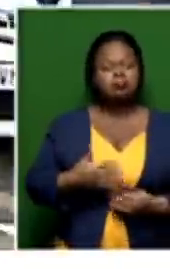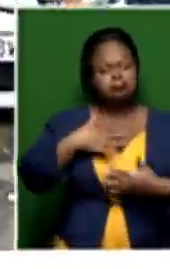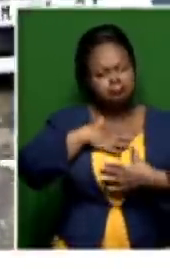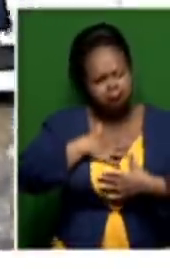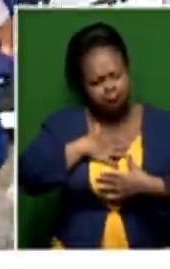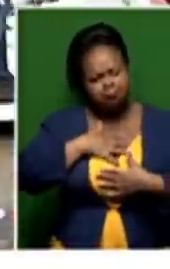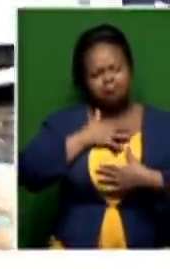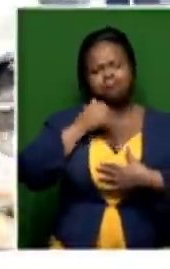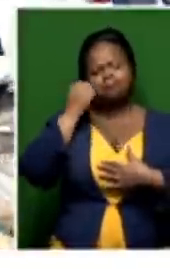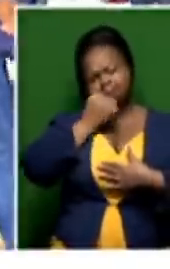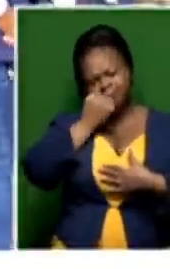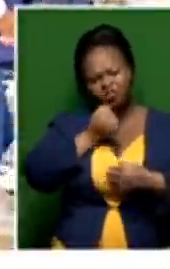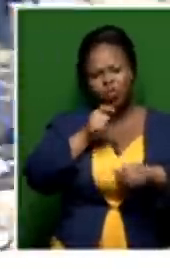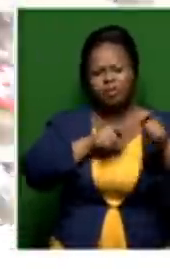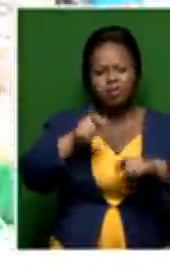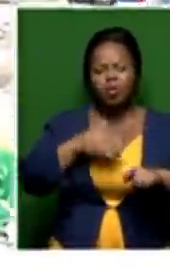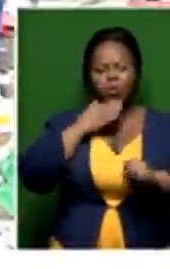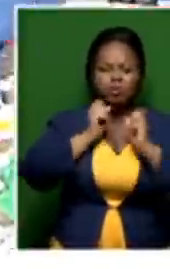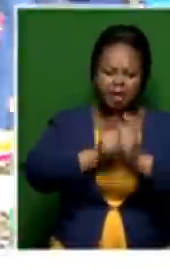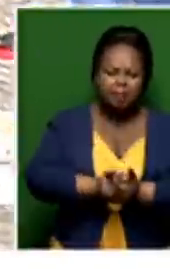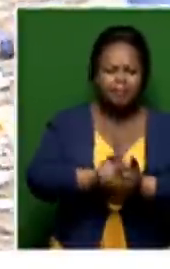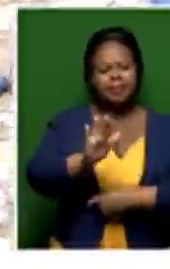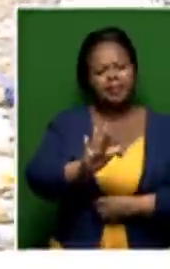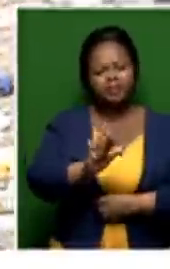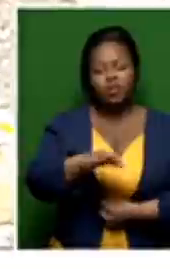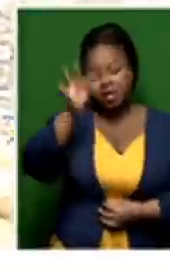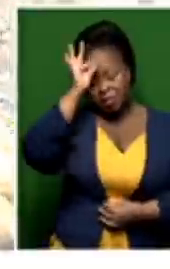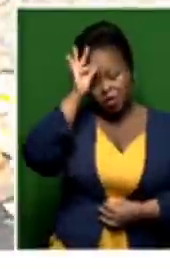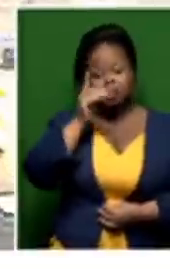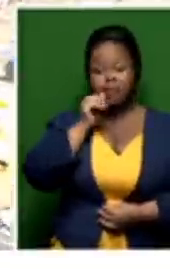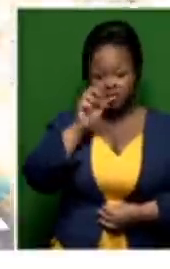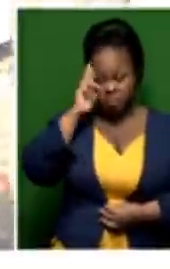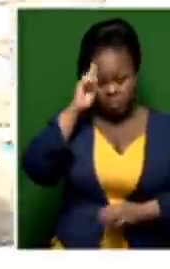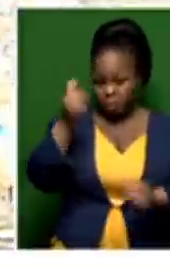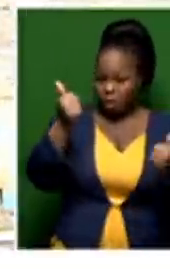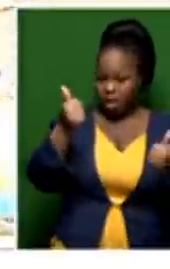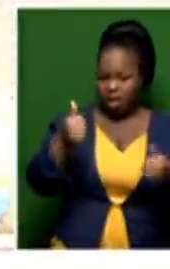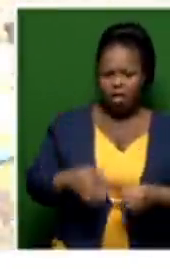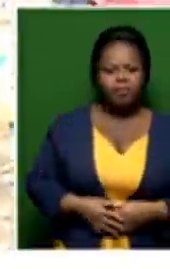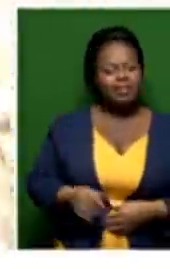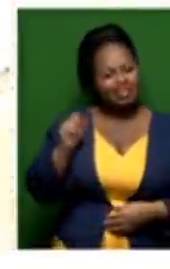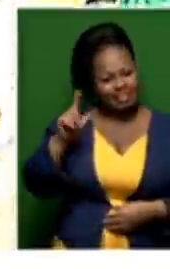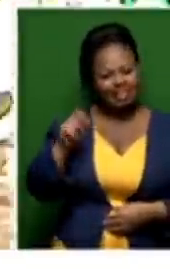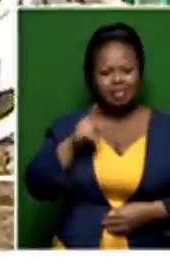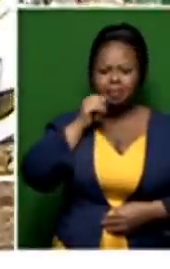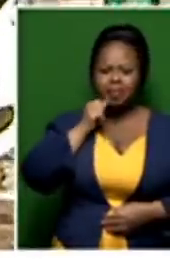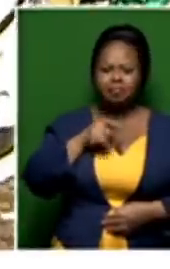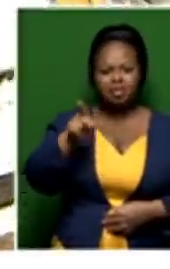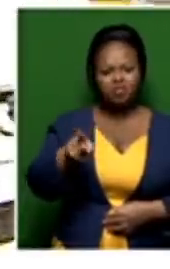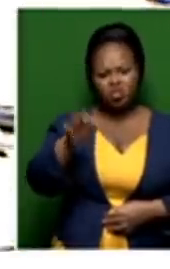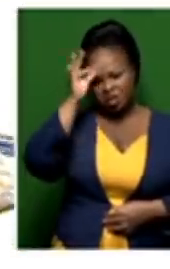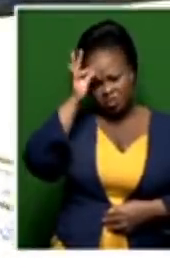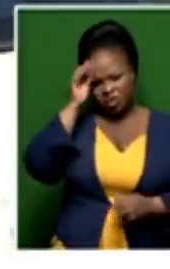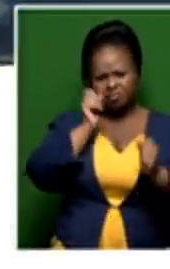who had been injured, 4 police officers, if my memory serves me well. That is the police officer who has